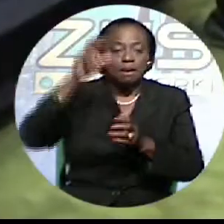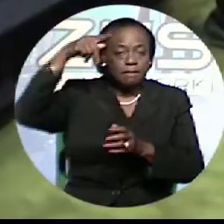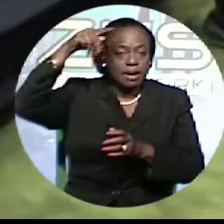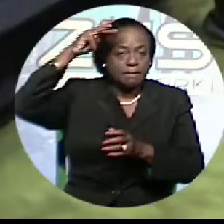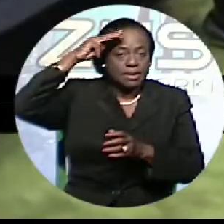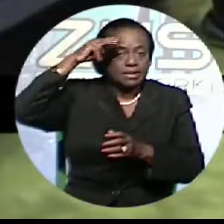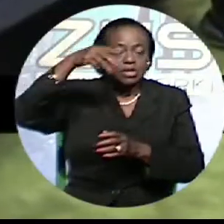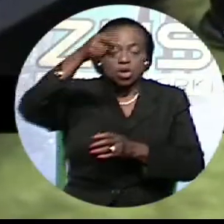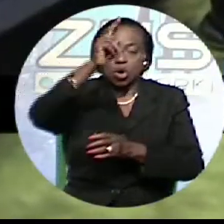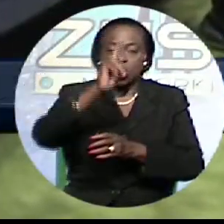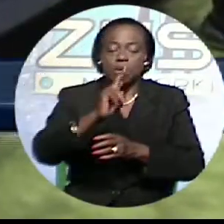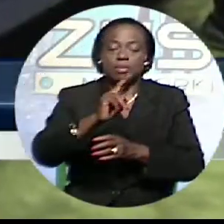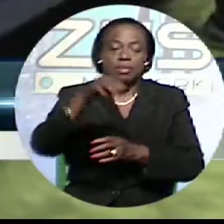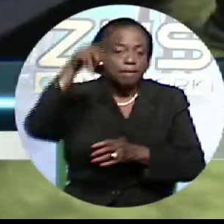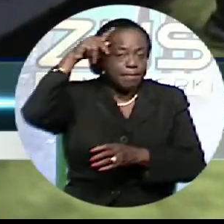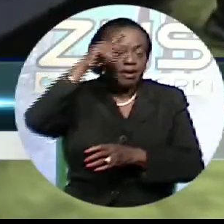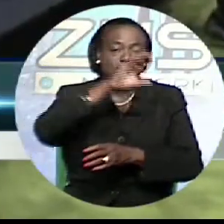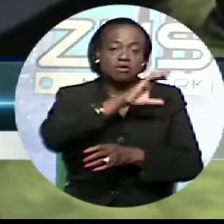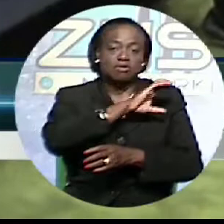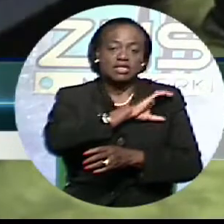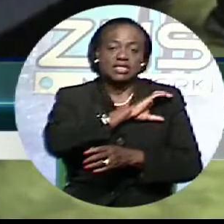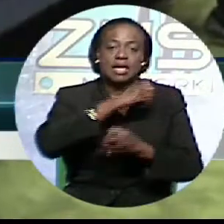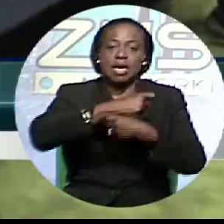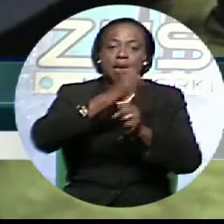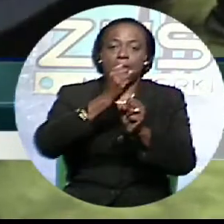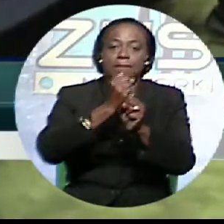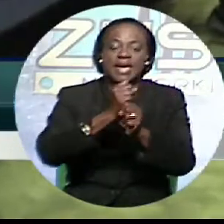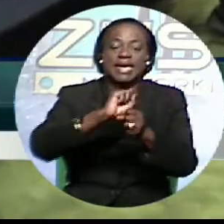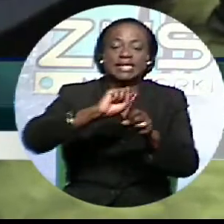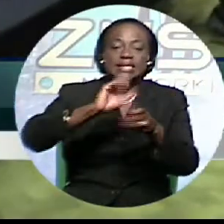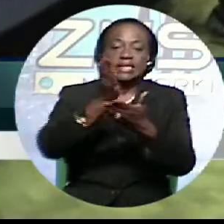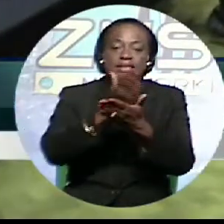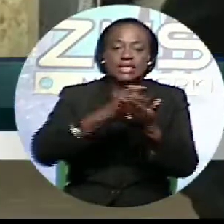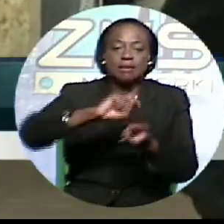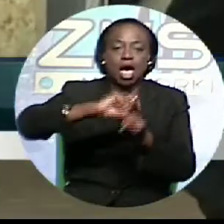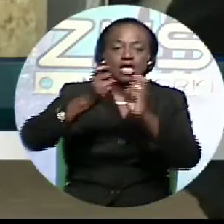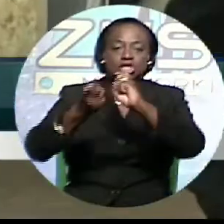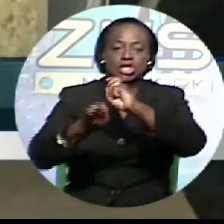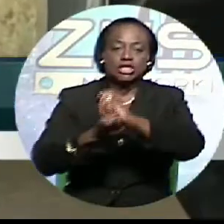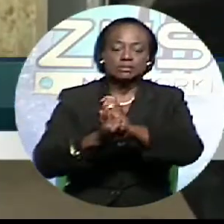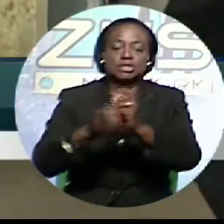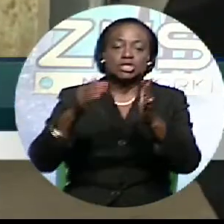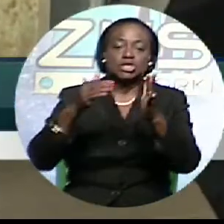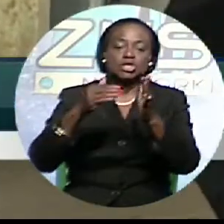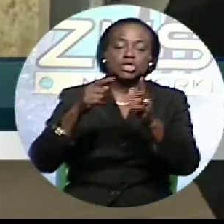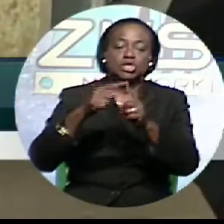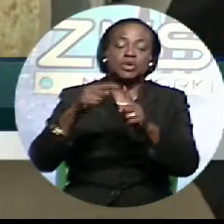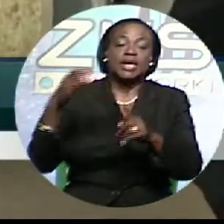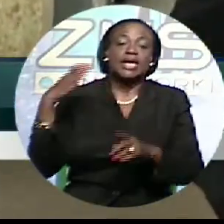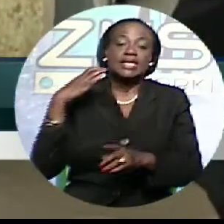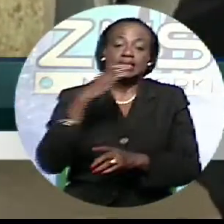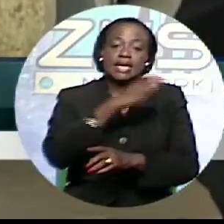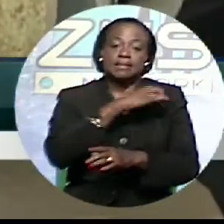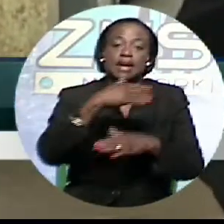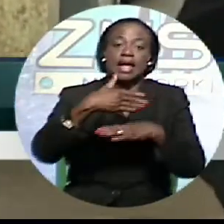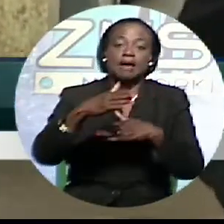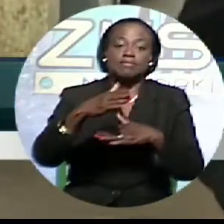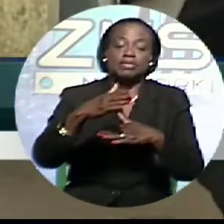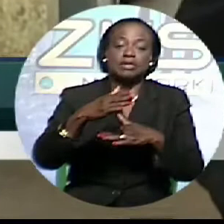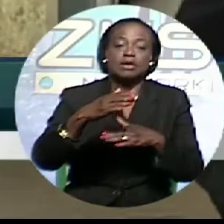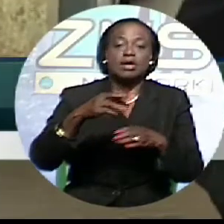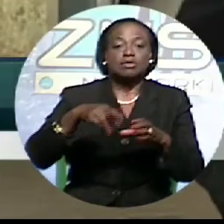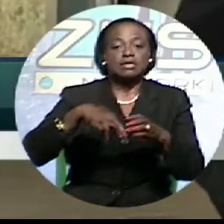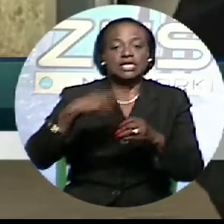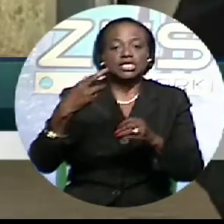the Right Honorable Perry Christie, has made some adjustments to his cabinet in light of the resignation of Financial Services Minister Ryan Pinder. He